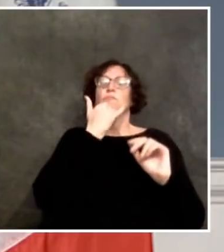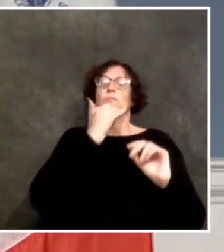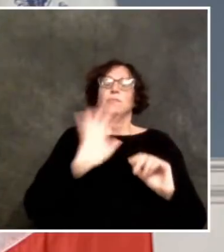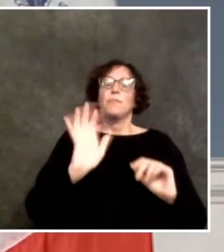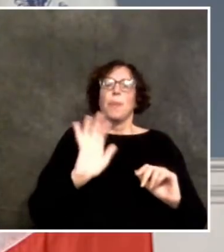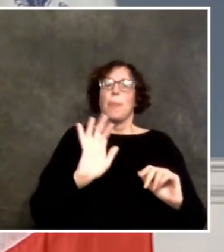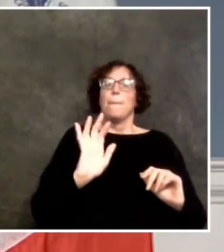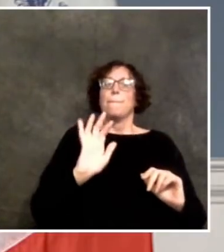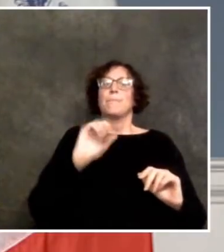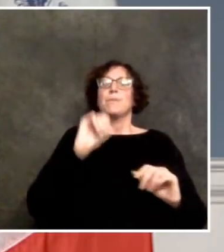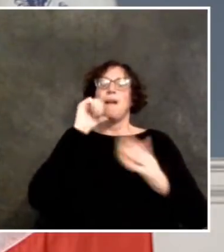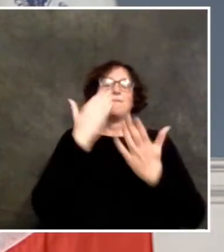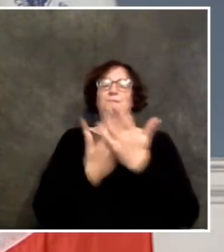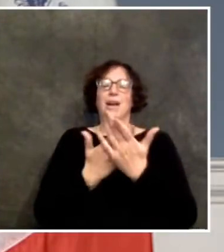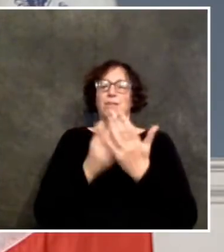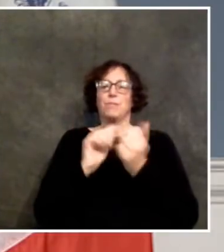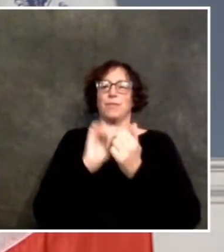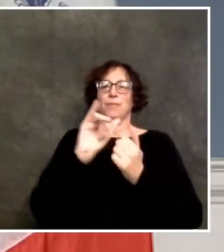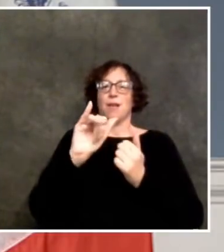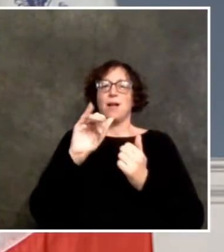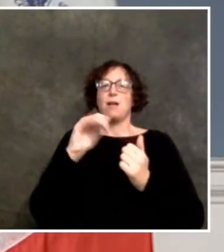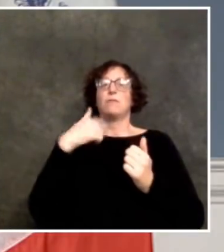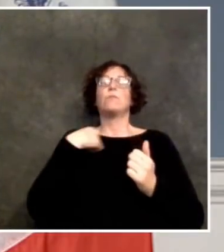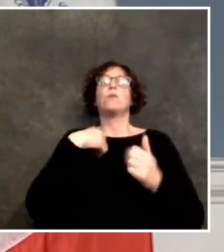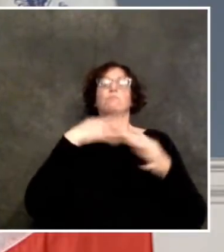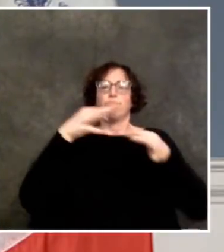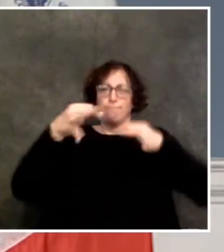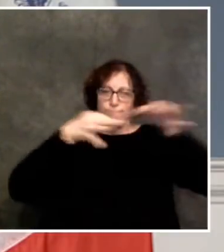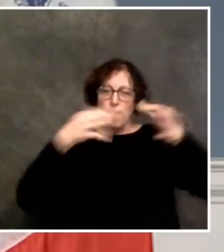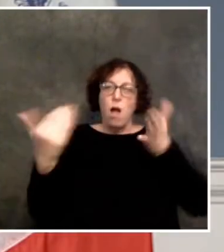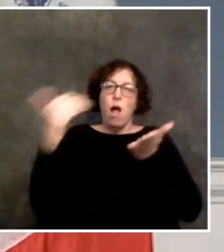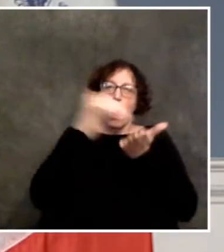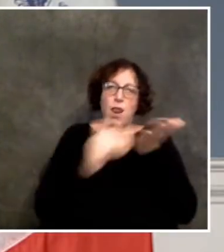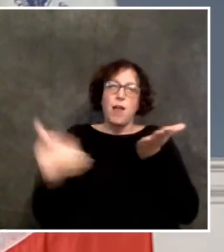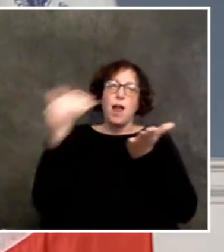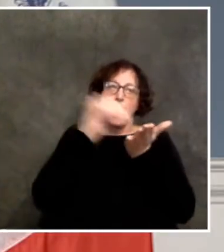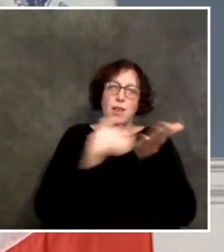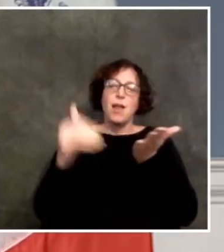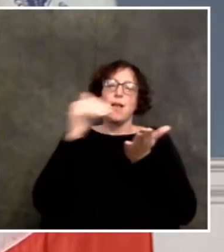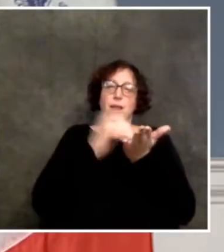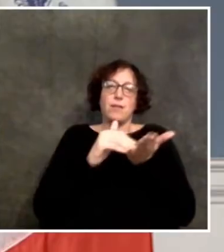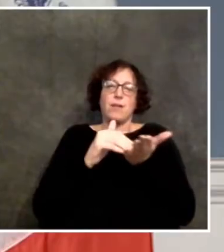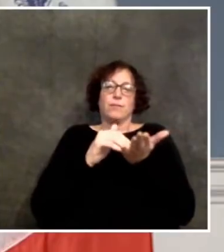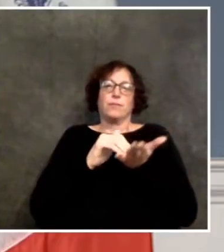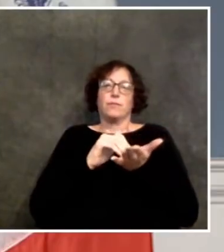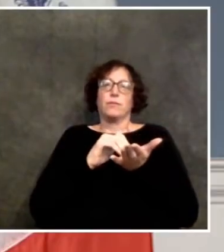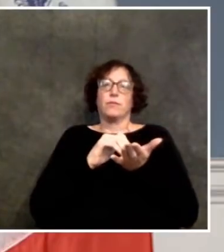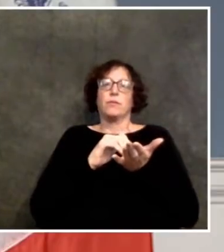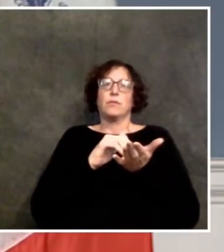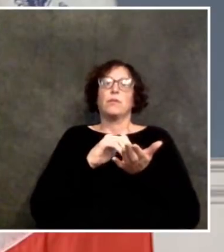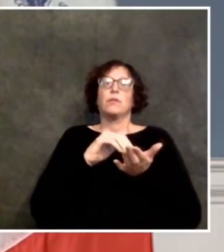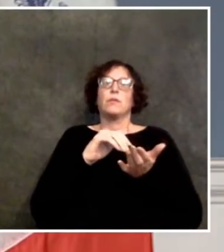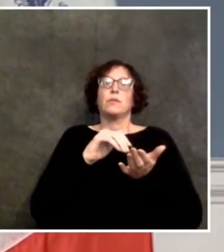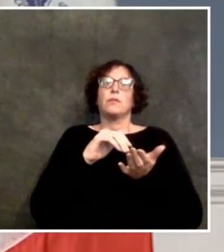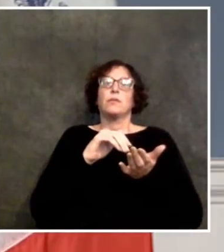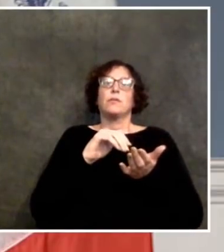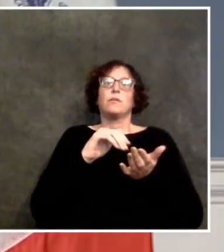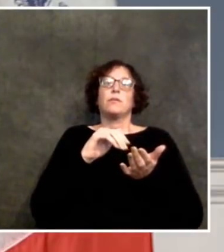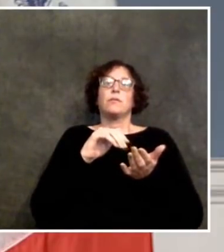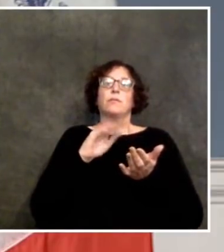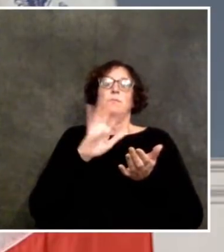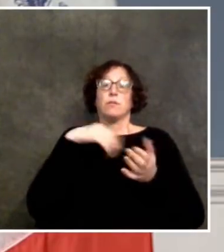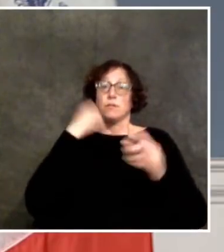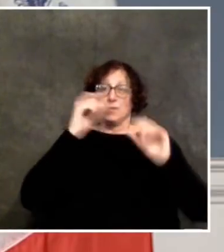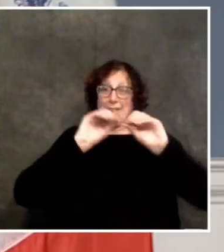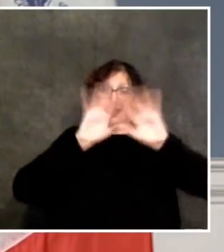there's 3 areas to think about, and I really want people to feel this. ICU is for the people in the greatest danger,